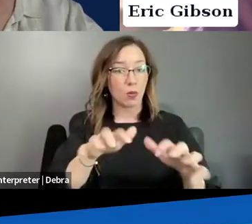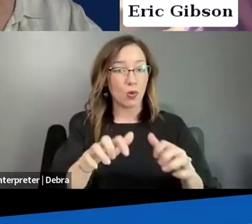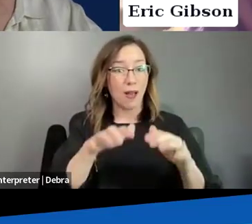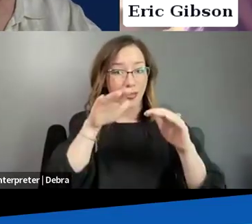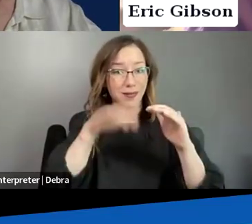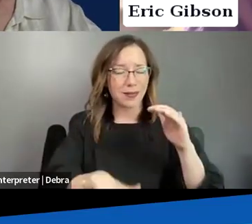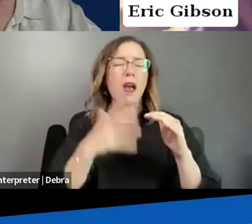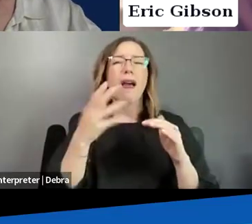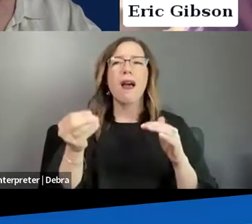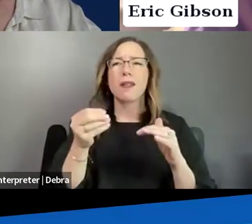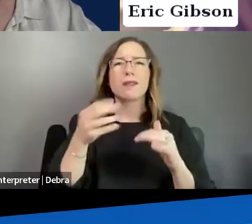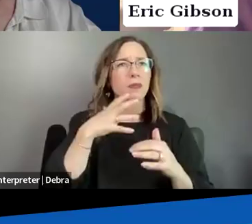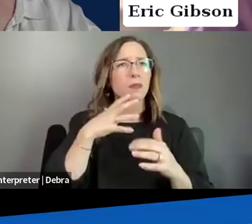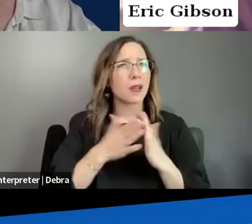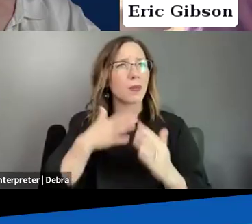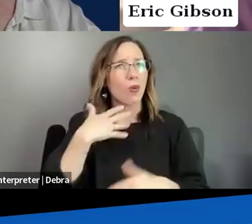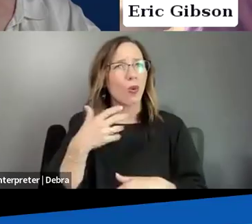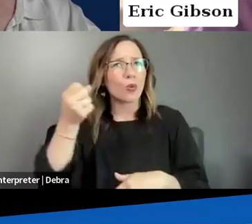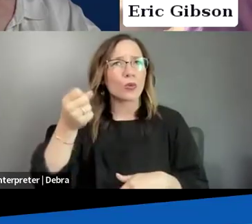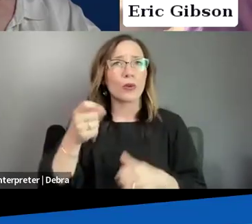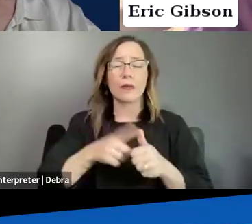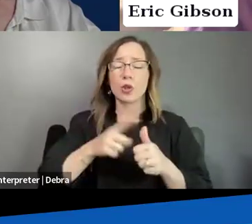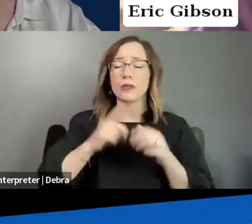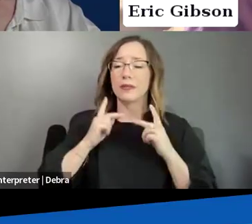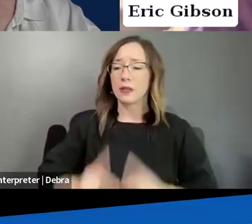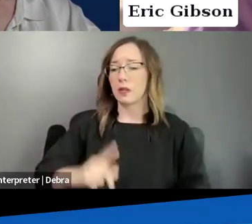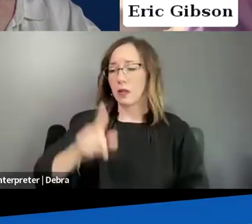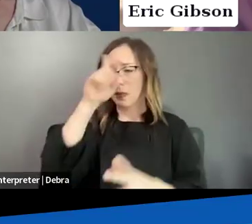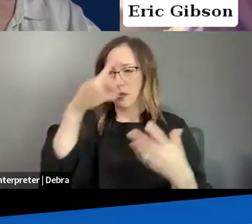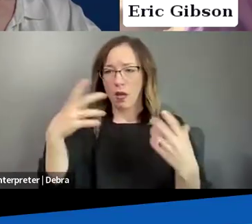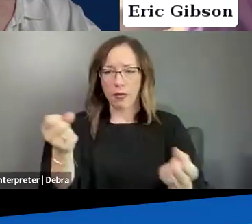aging. We'll start with the intertwining of physical and mental health.